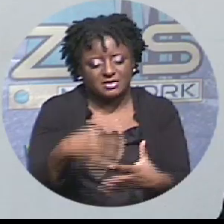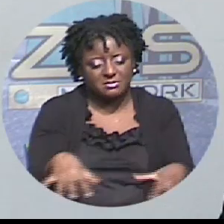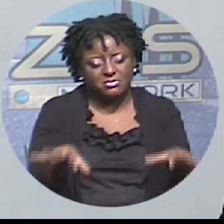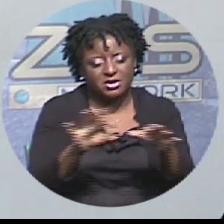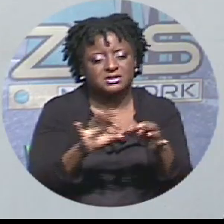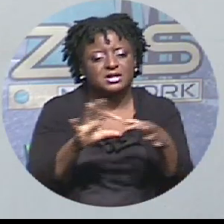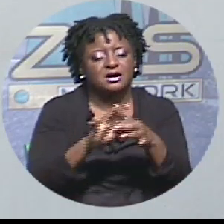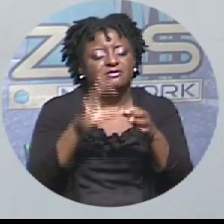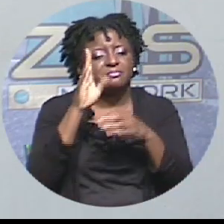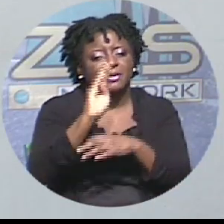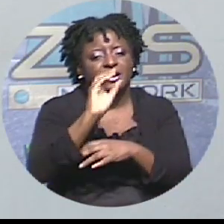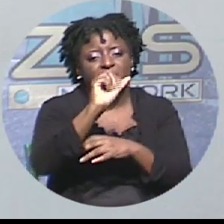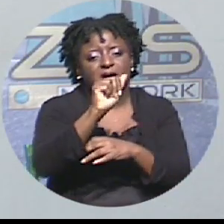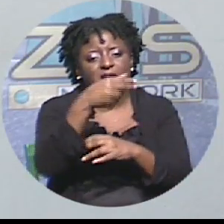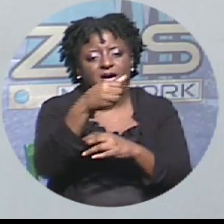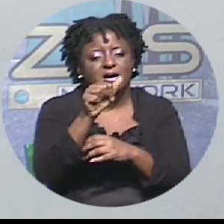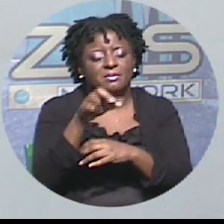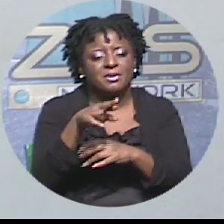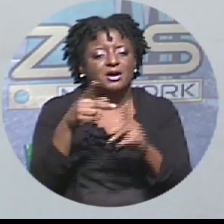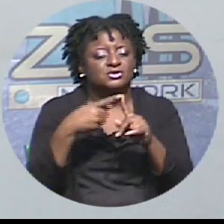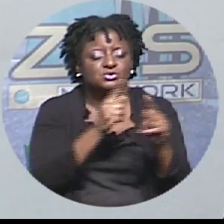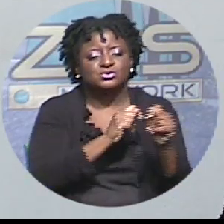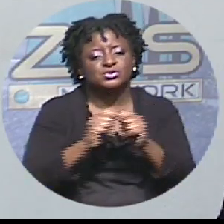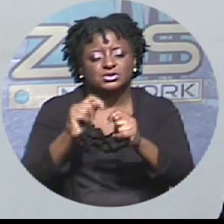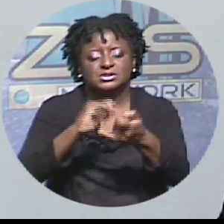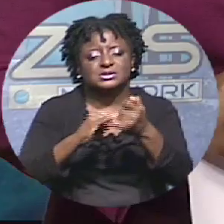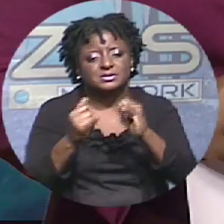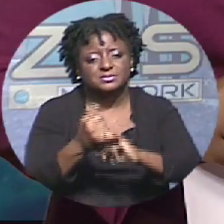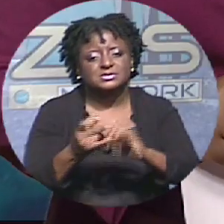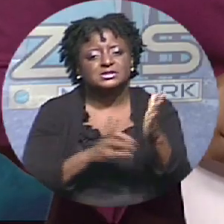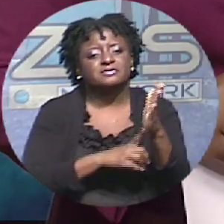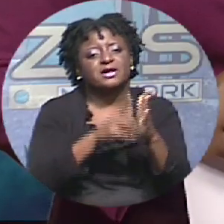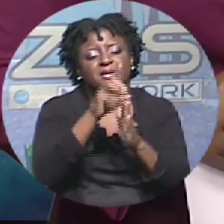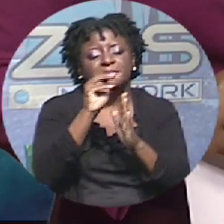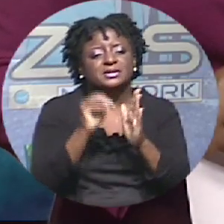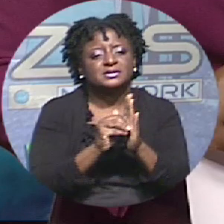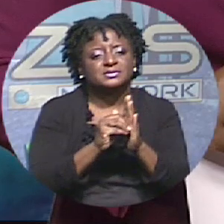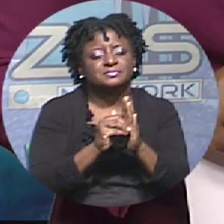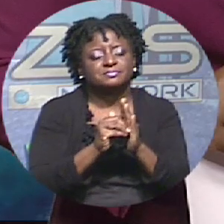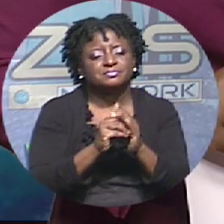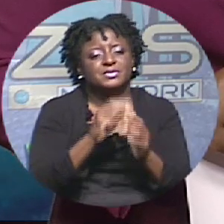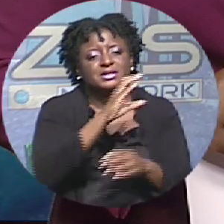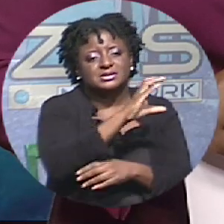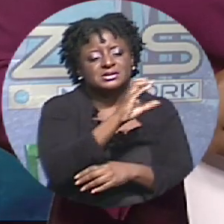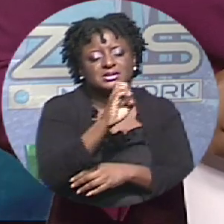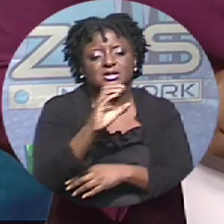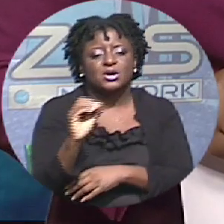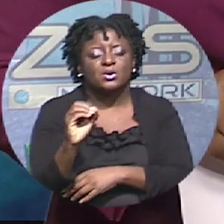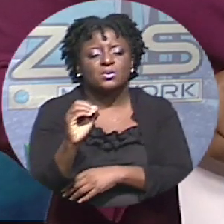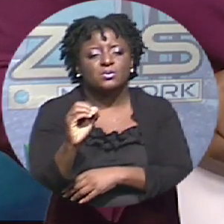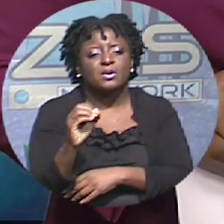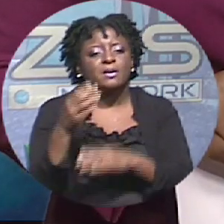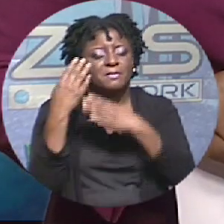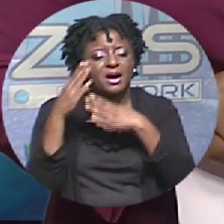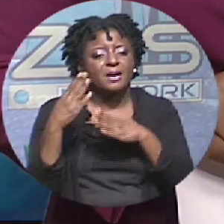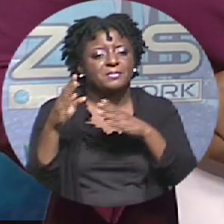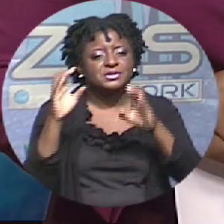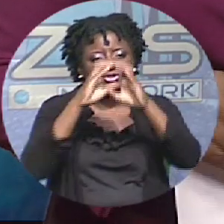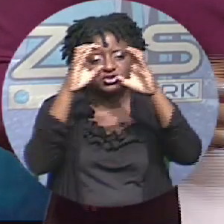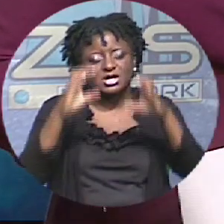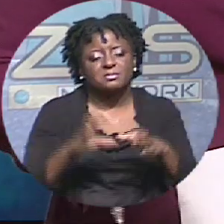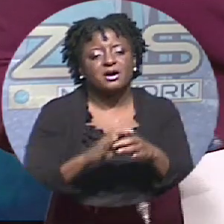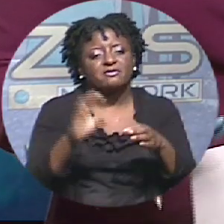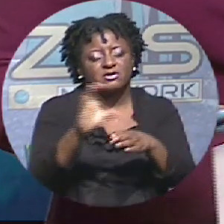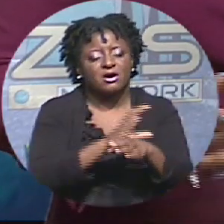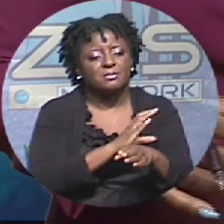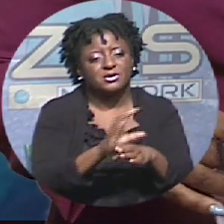development. Our inventory count needs to be improved upon. CEO of the Bahamas Chamber of Commerce and Employers Confederation, Edison